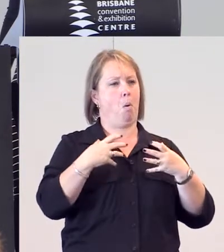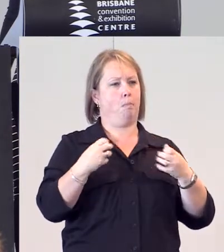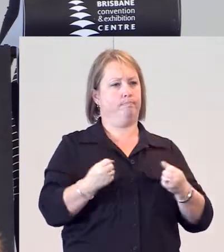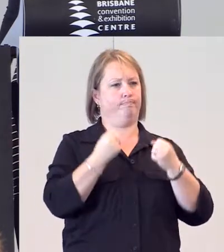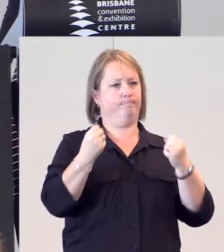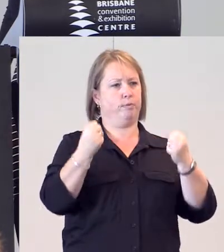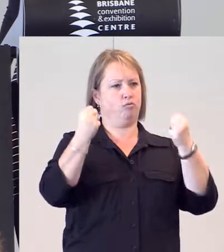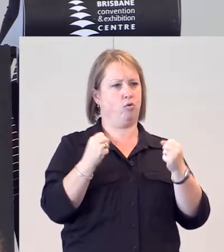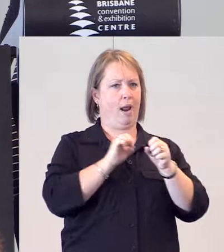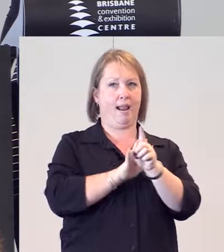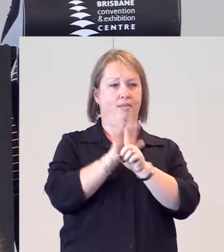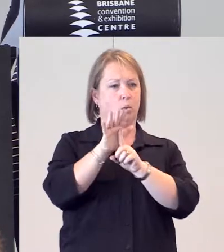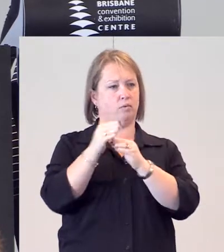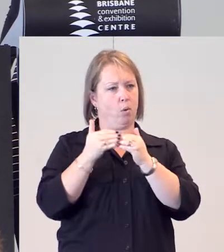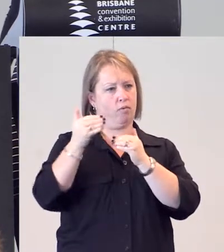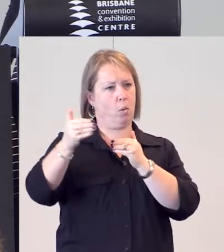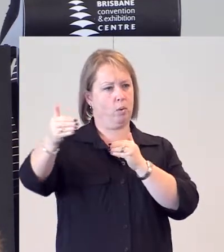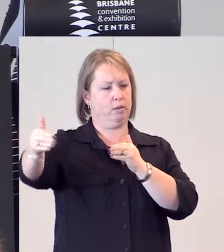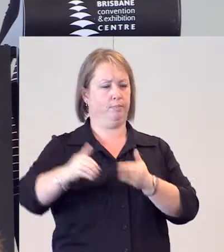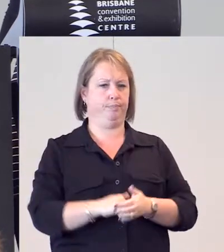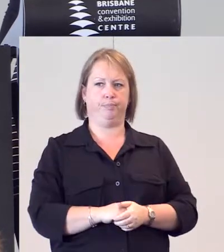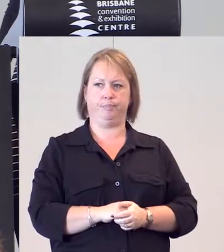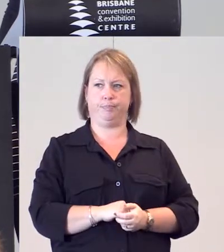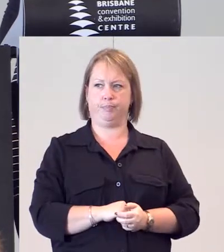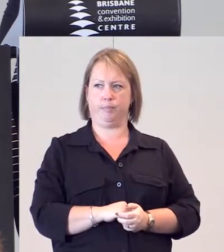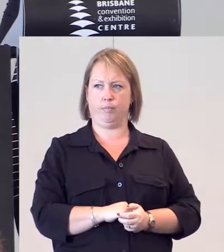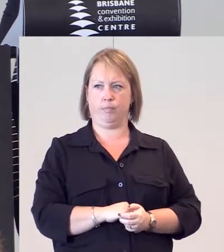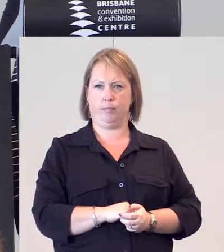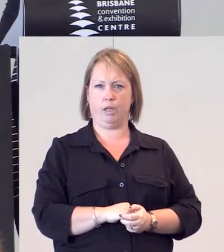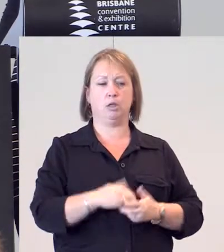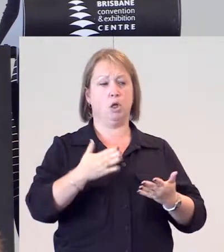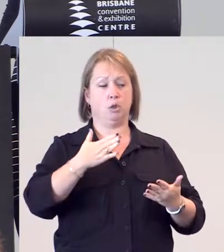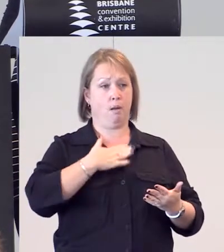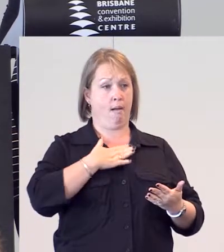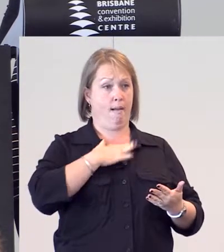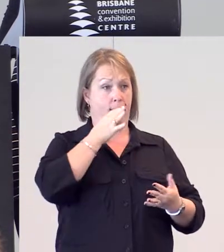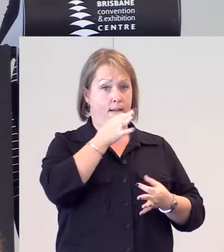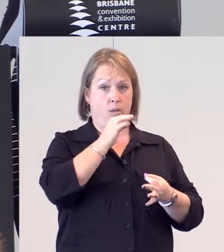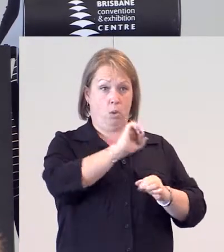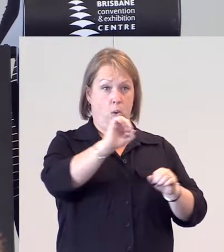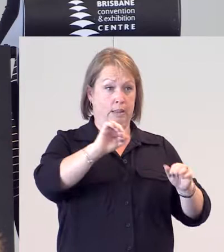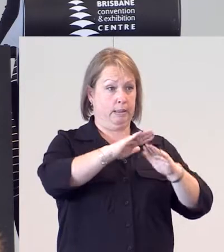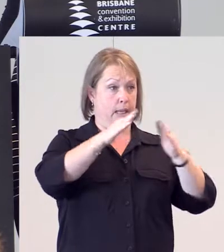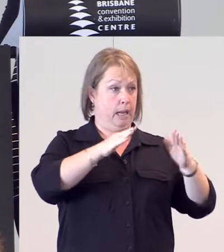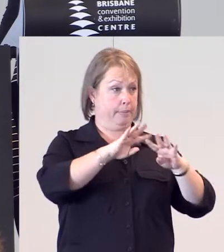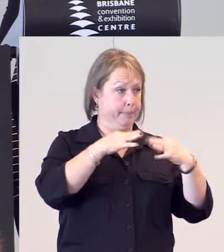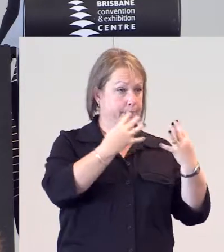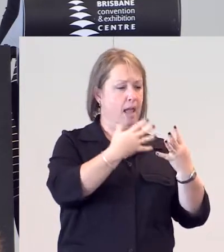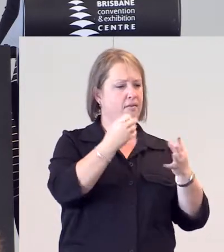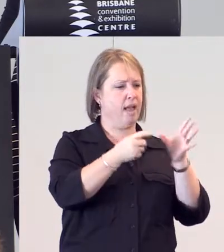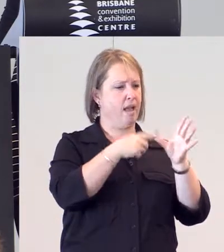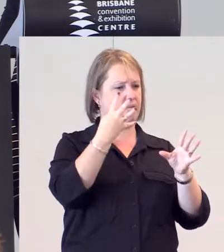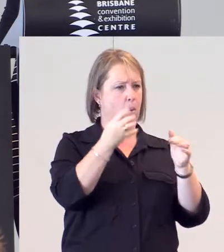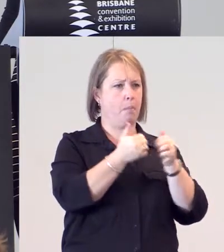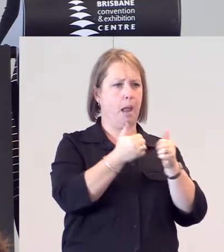forward. So we'd like to ask you at your tables, there's A4